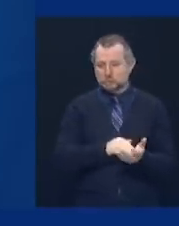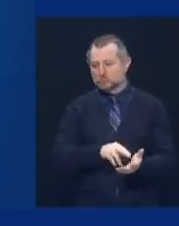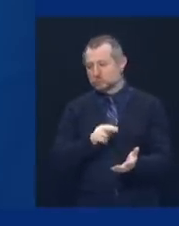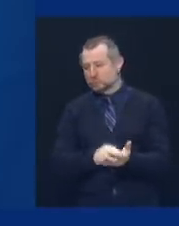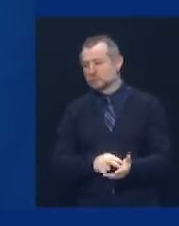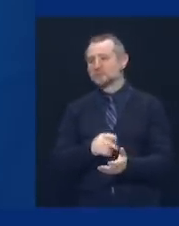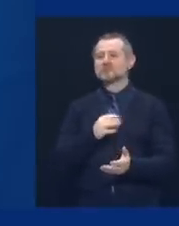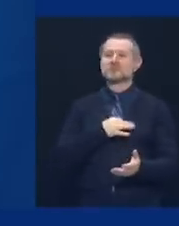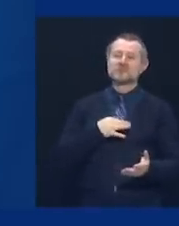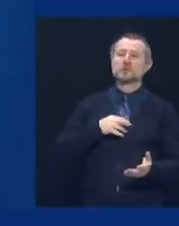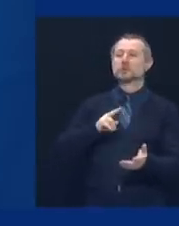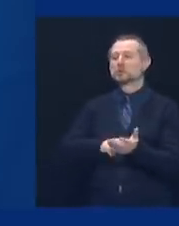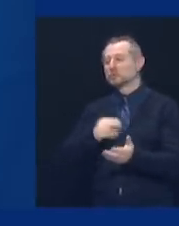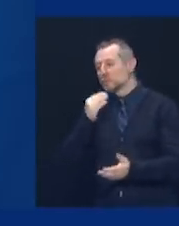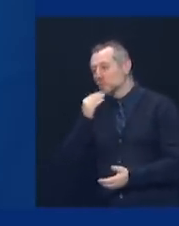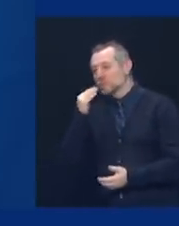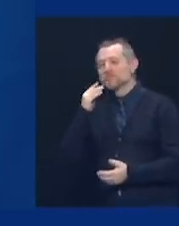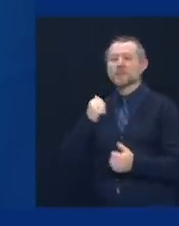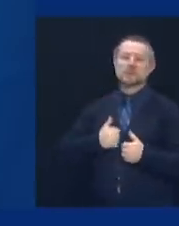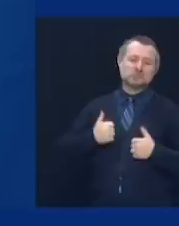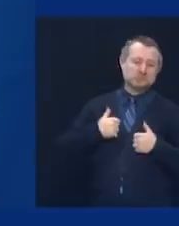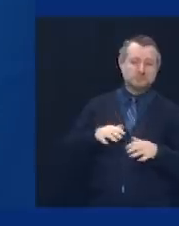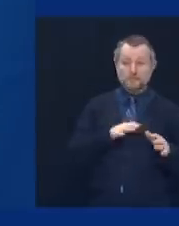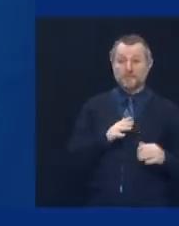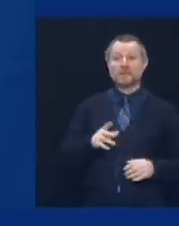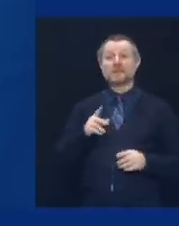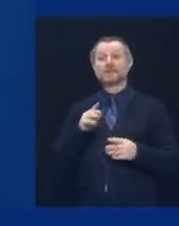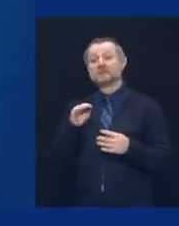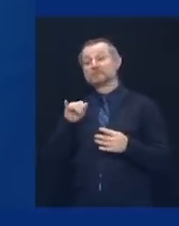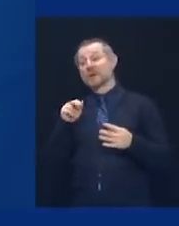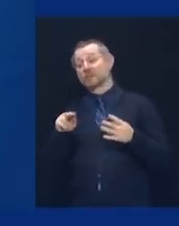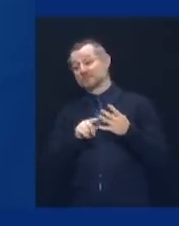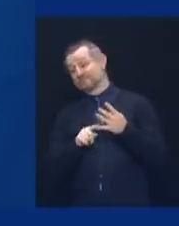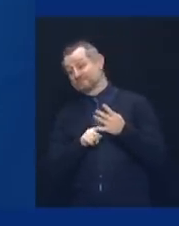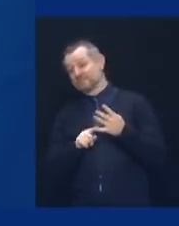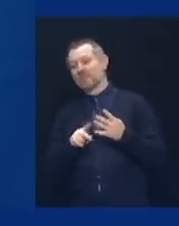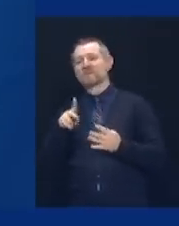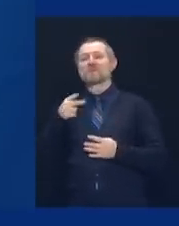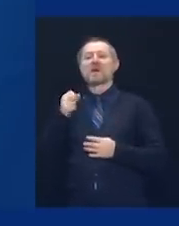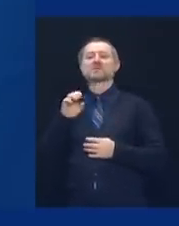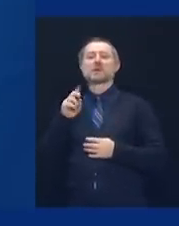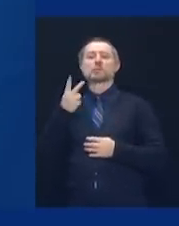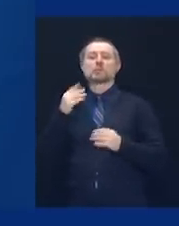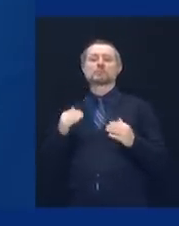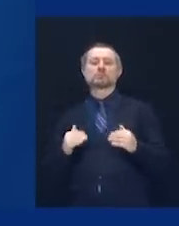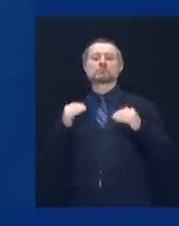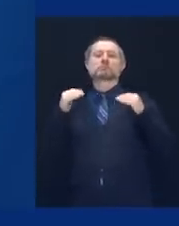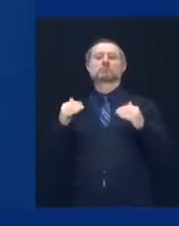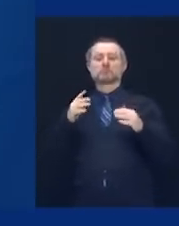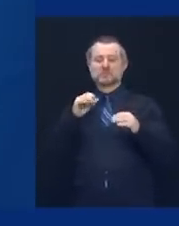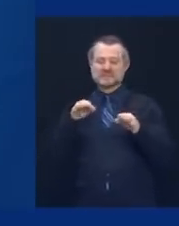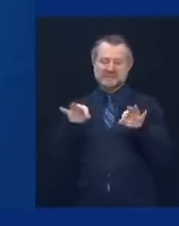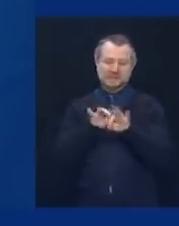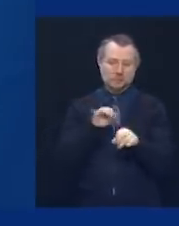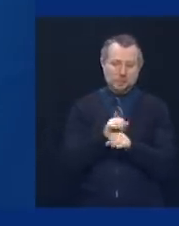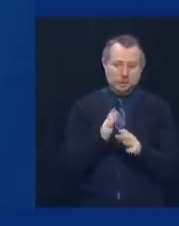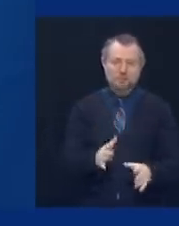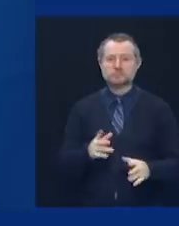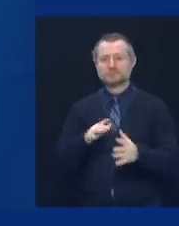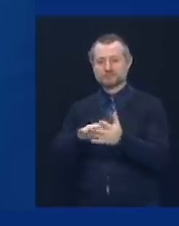go to phase 2, essential workers, priority general. 19,000 New Yorkers vaccinated so